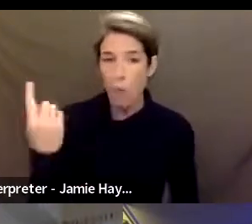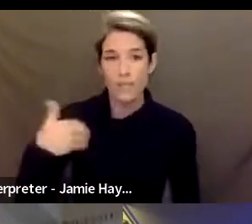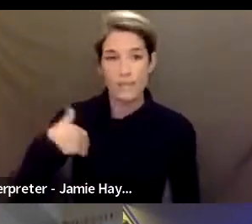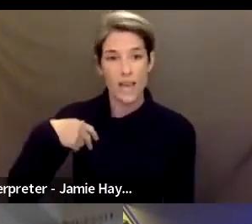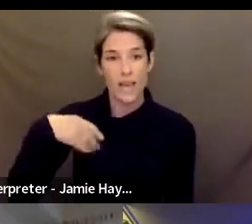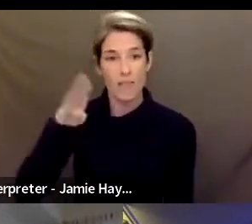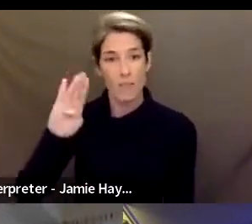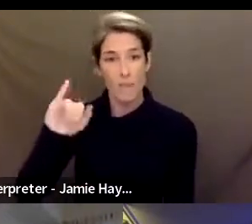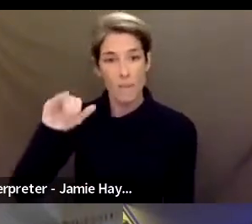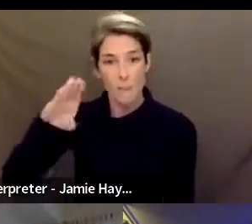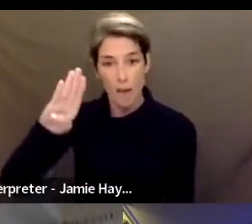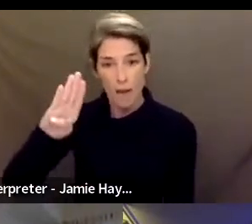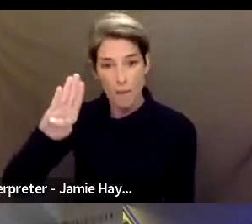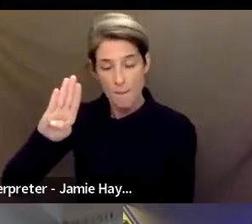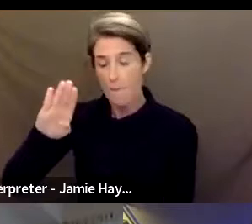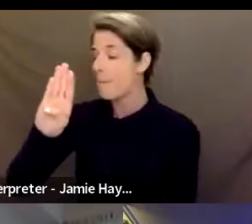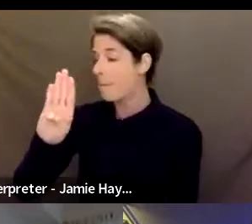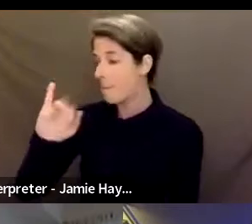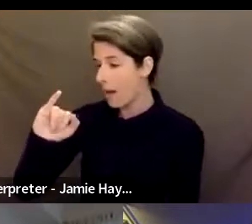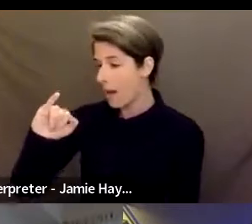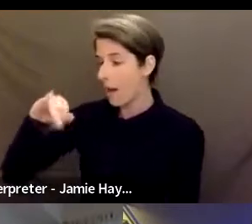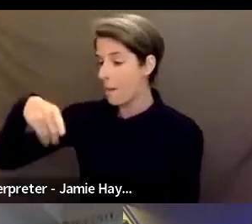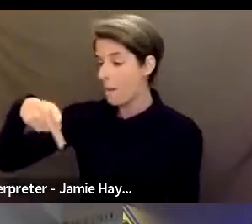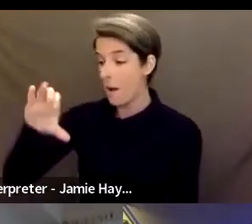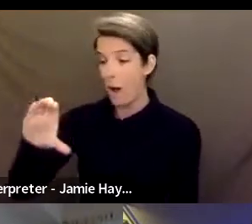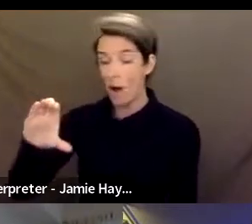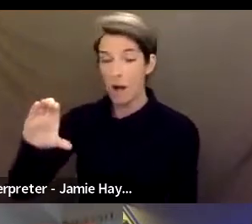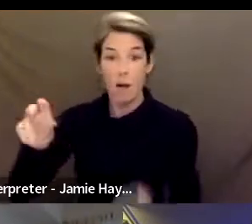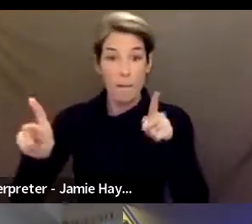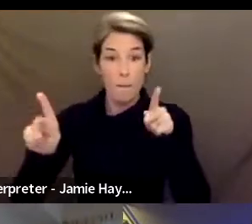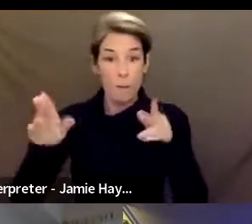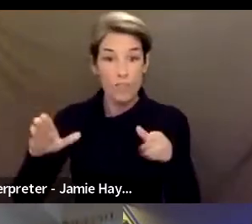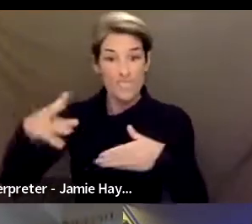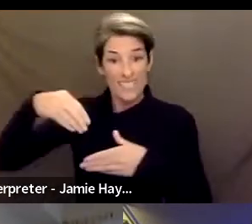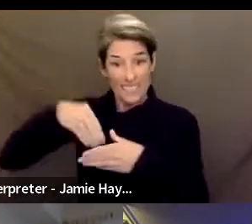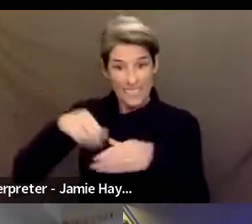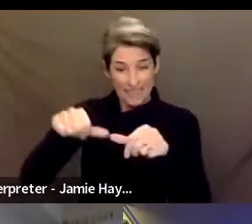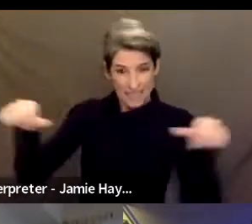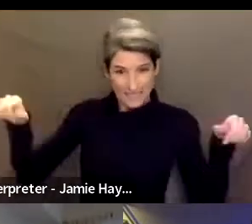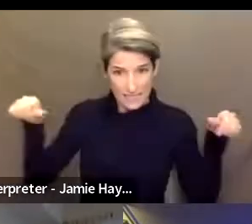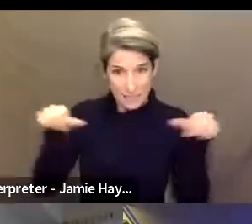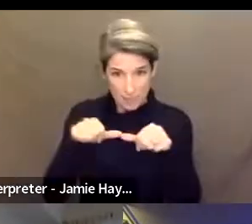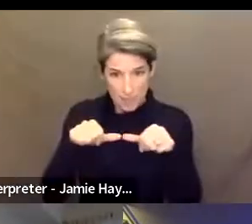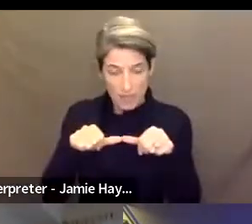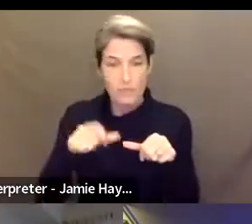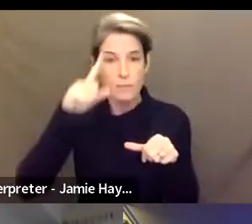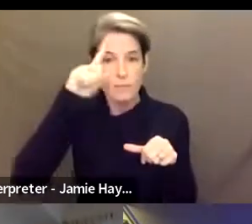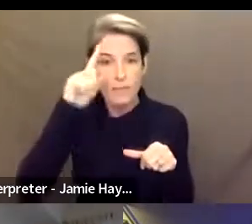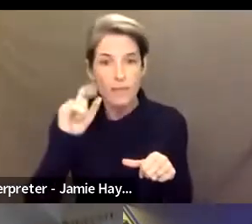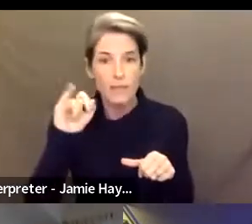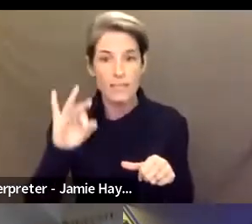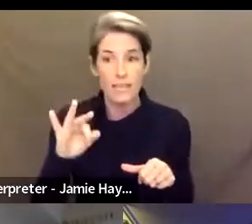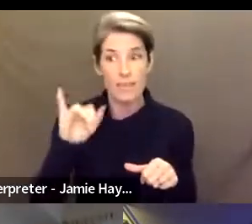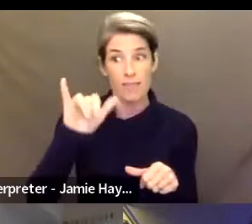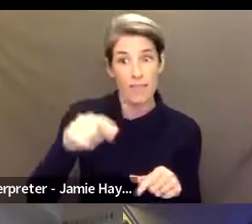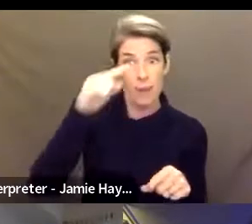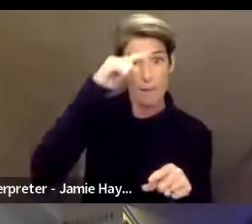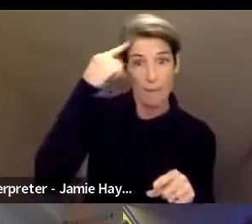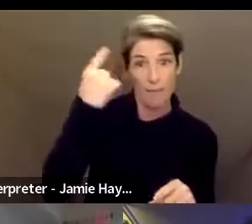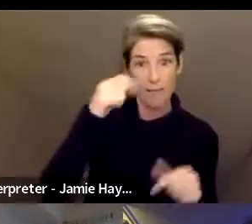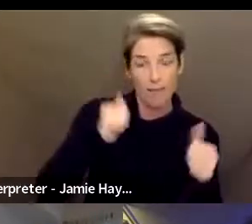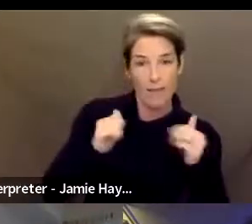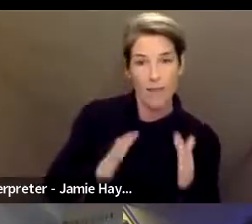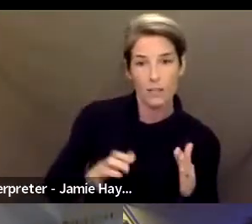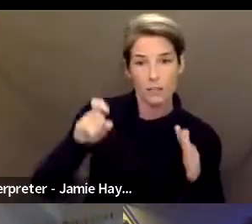and when a Black person has to use the N word, they're not saying it in a room full of white people, right? And so